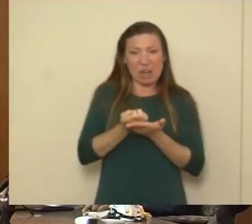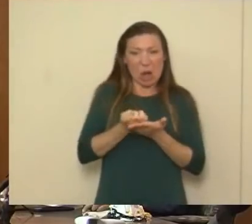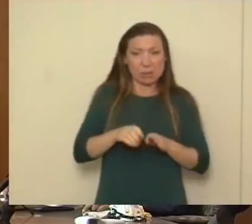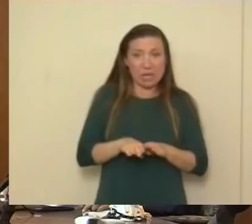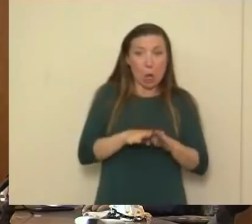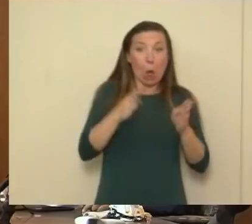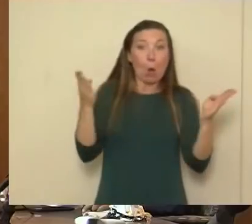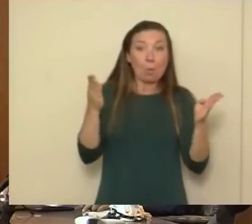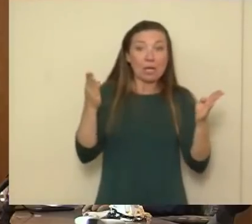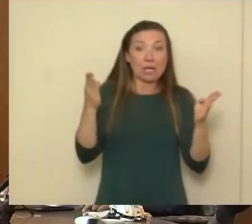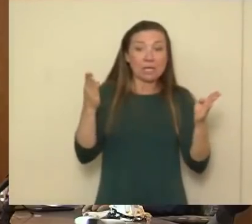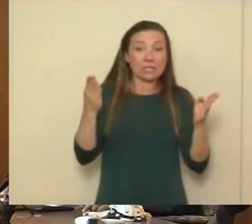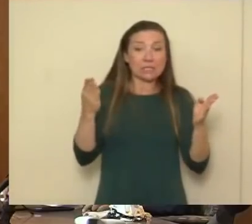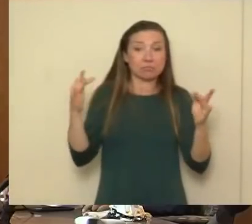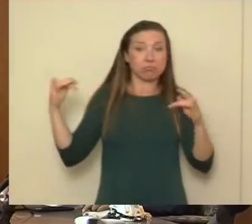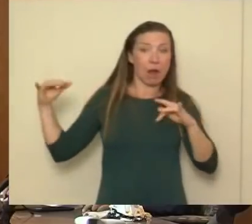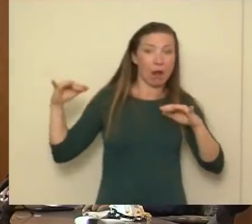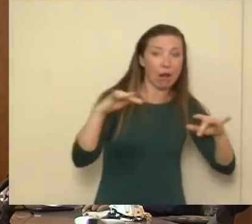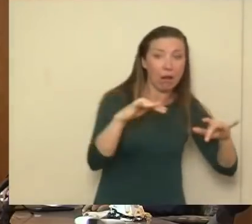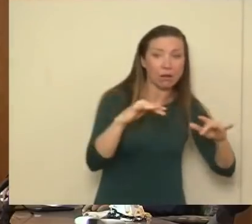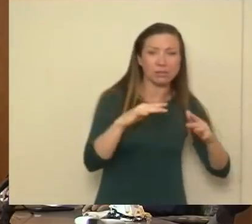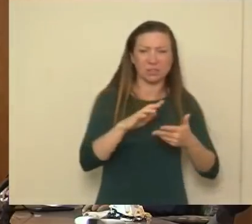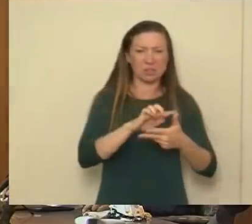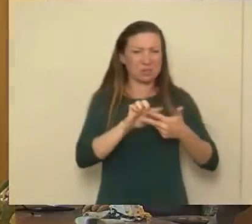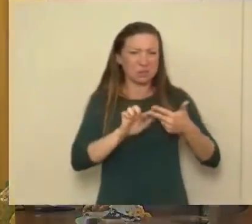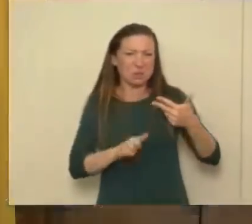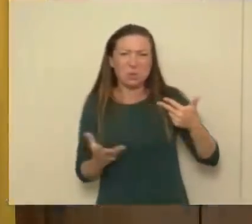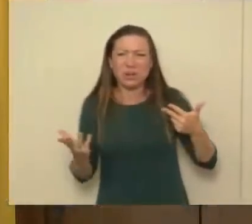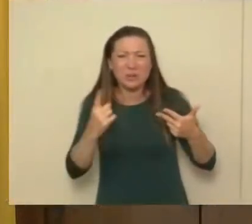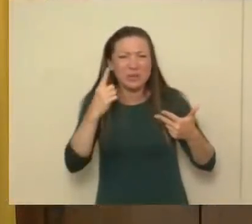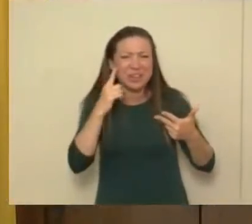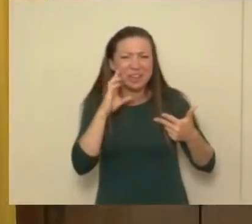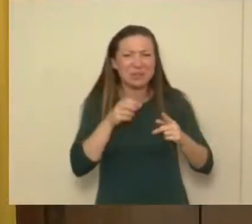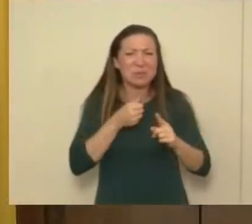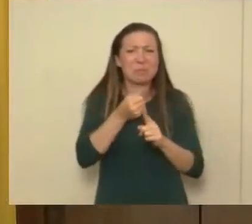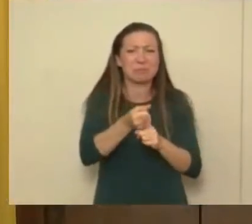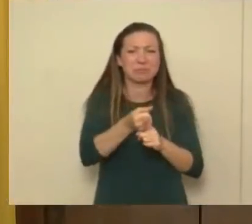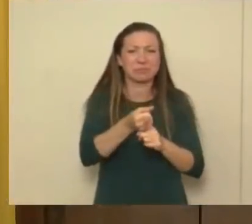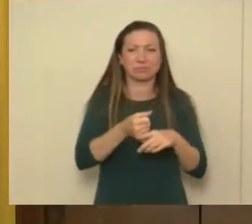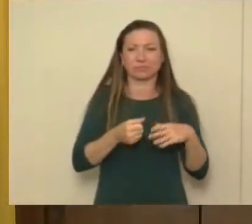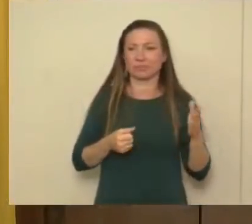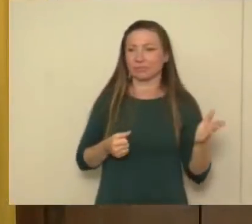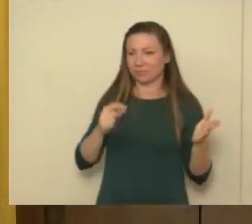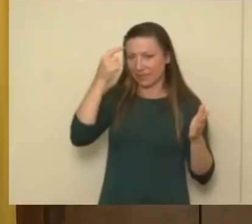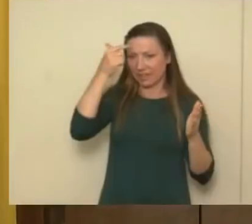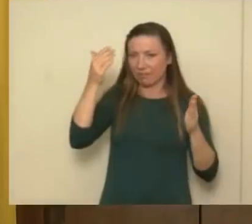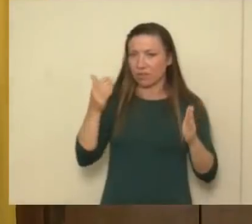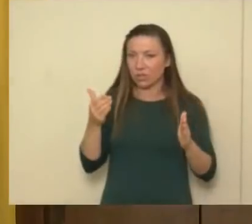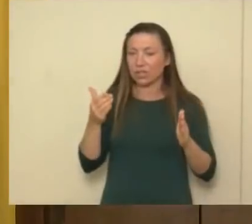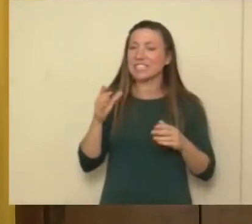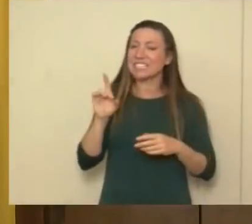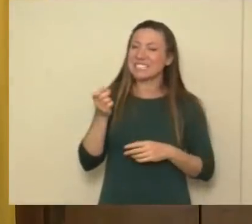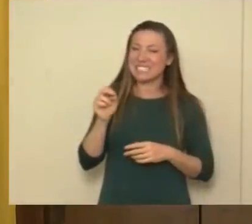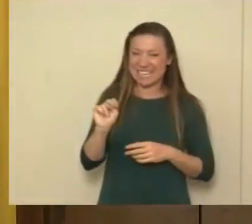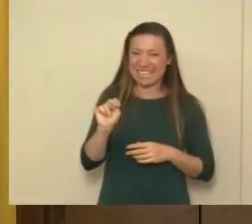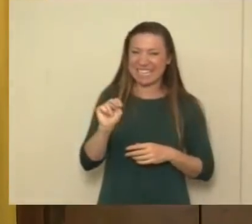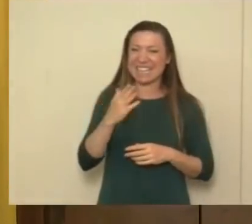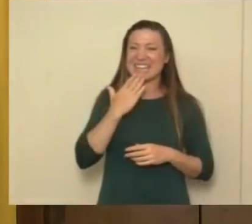maybe contributing to this surge? Dan, I really appreciate that question, and it's one of the reasons that Dr.